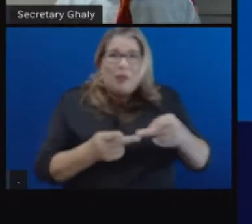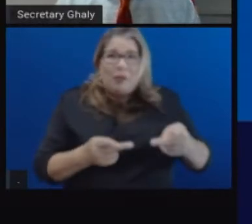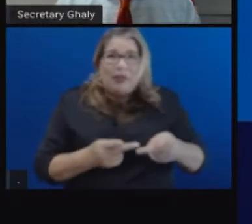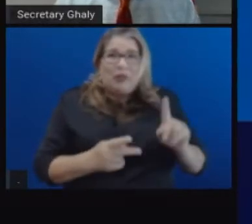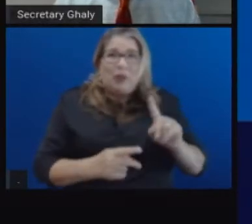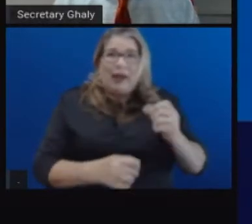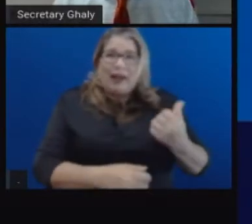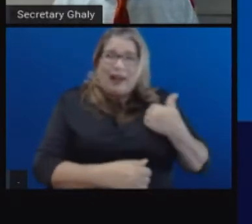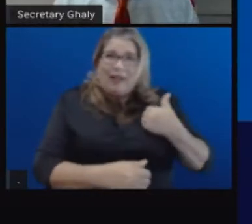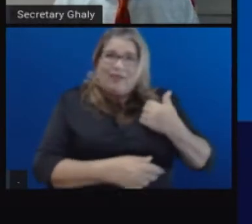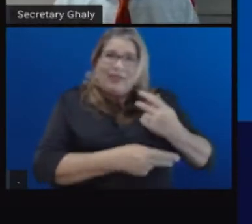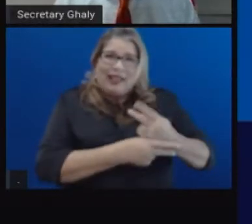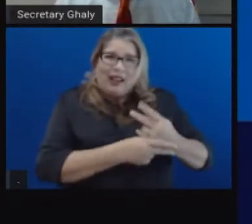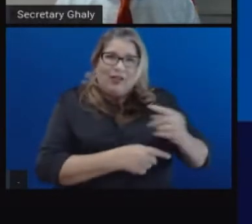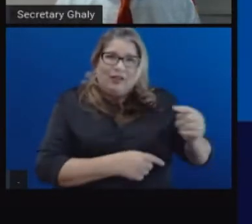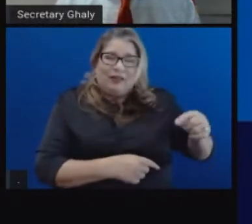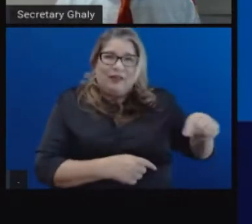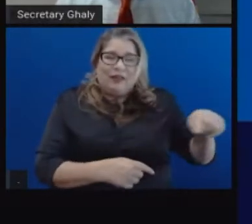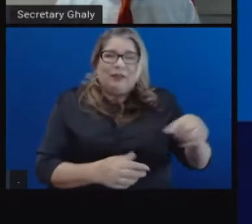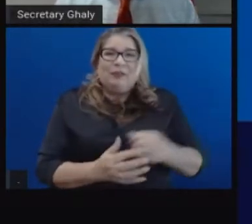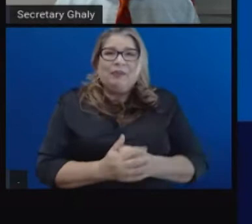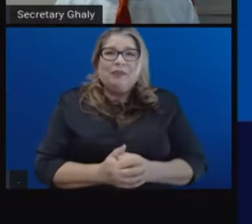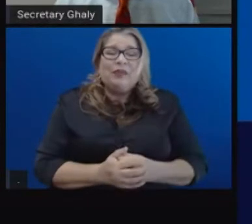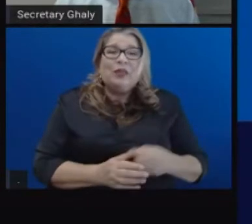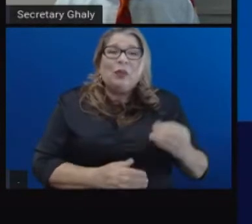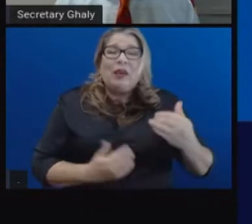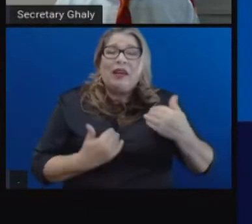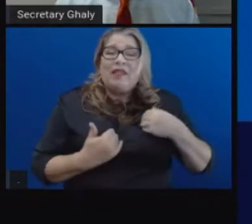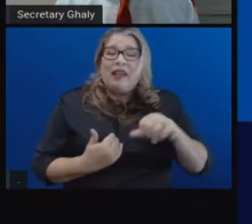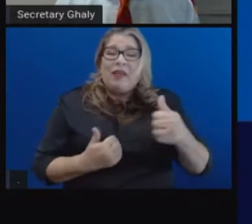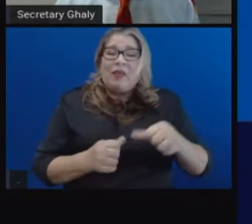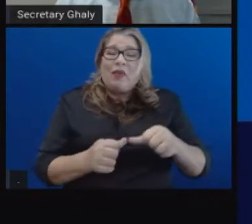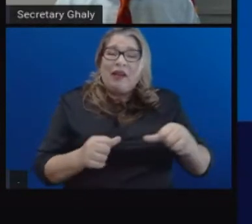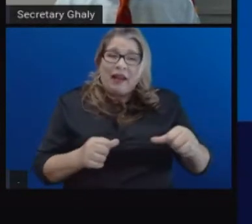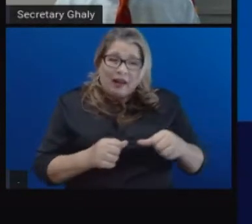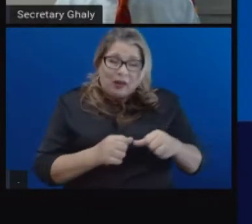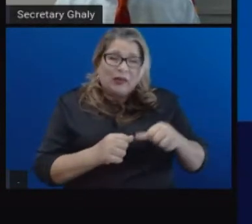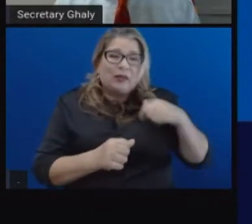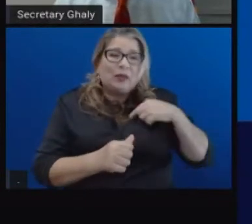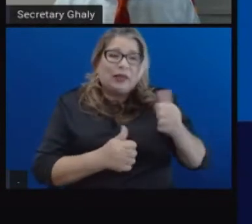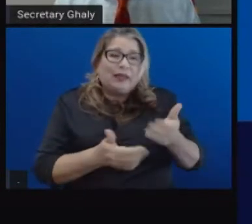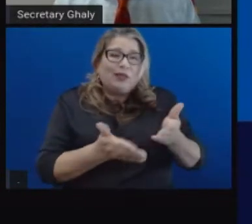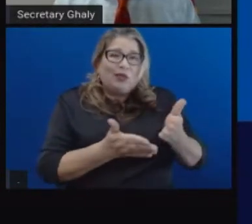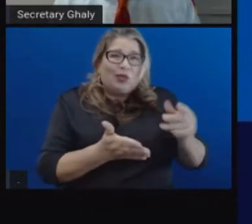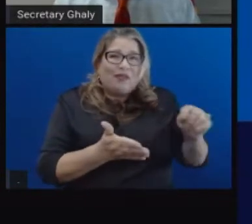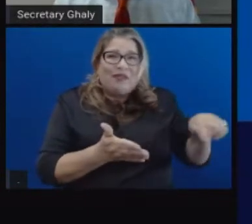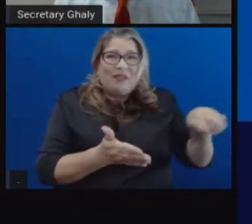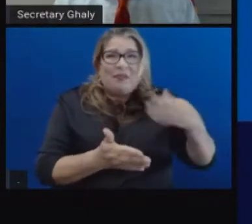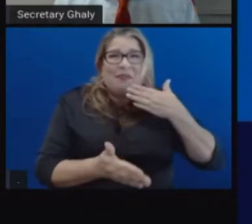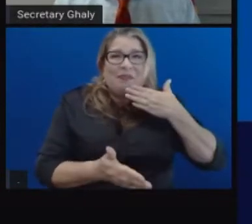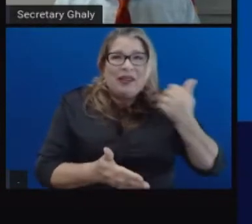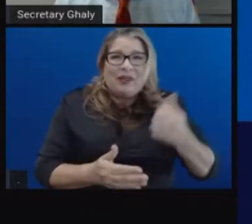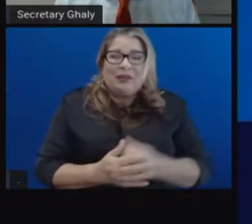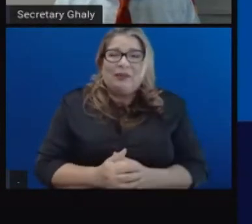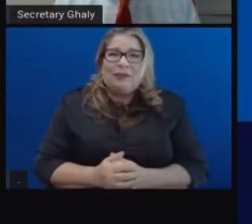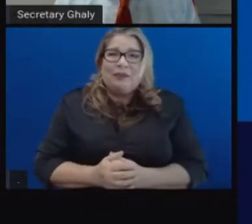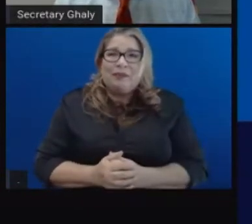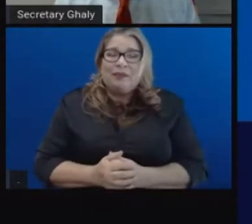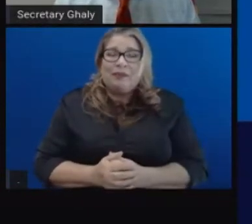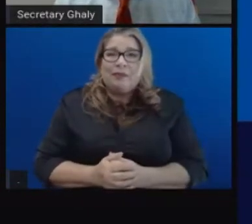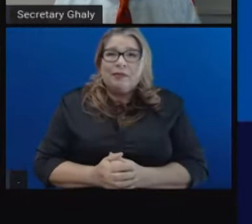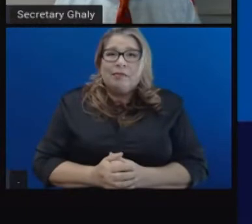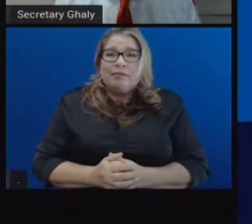in the ED and other areas, so we can serve their needs better. We talked about the issues around